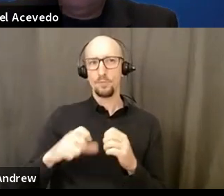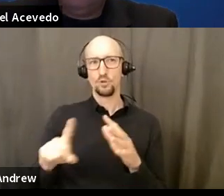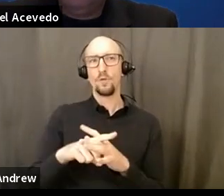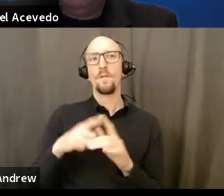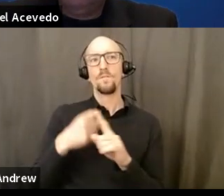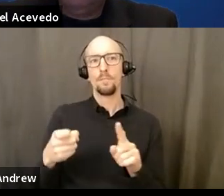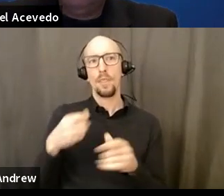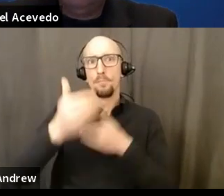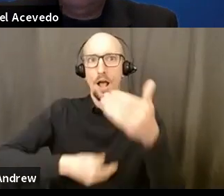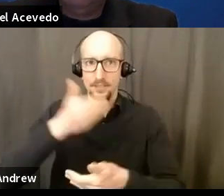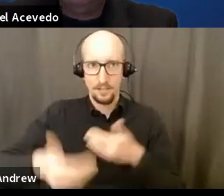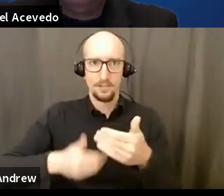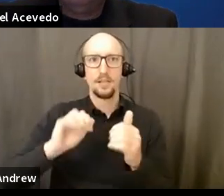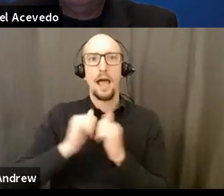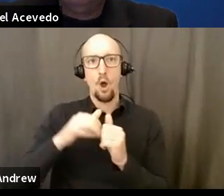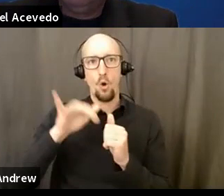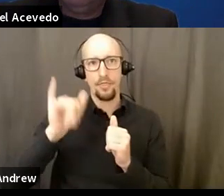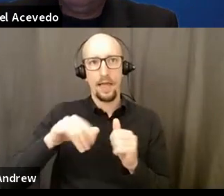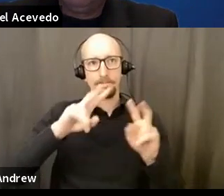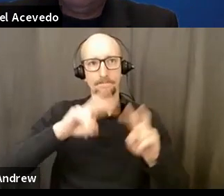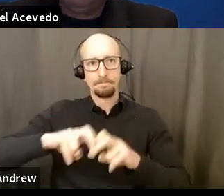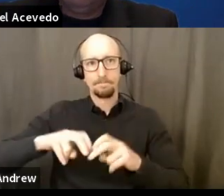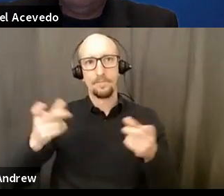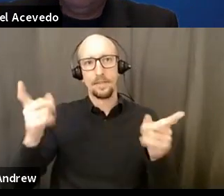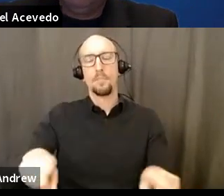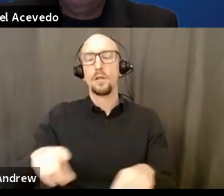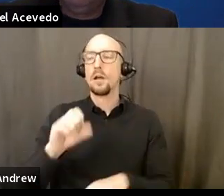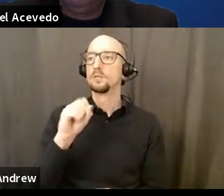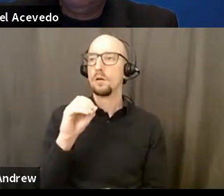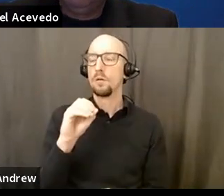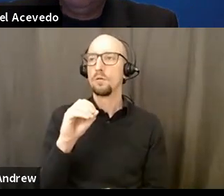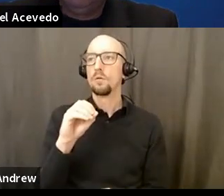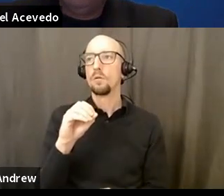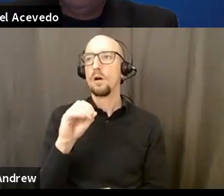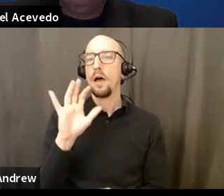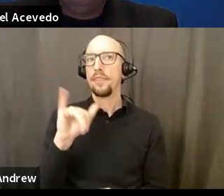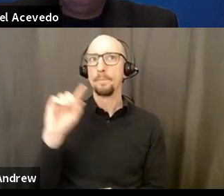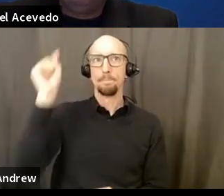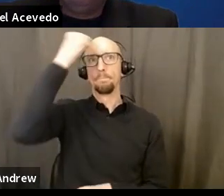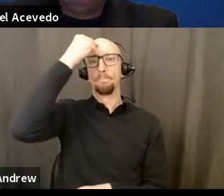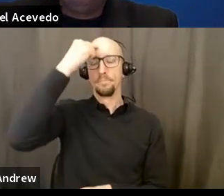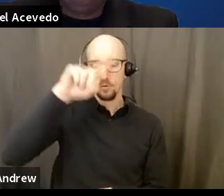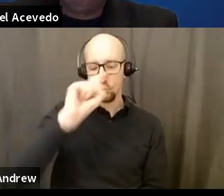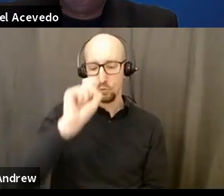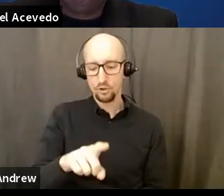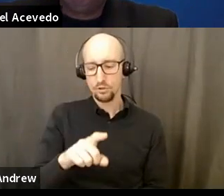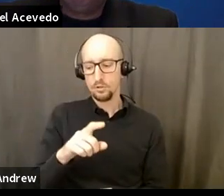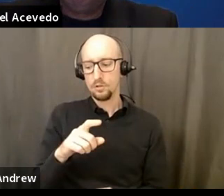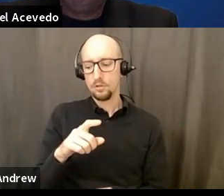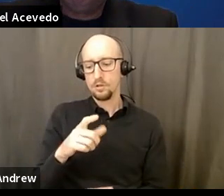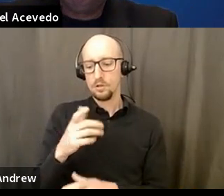issue. And so the question that I would have, and this is whether there's an assessment